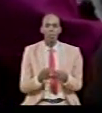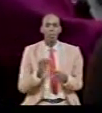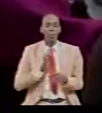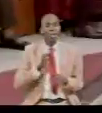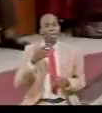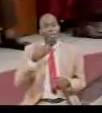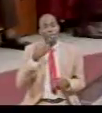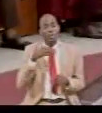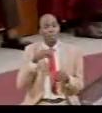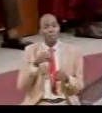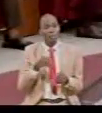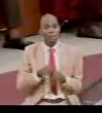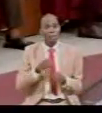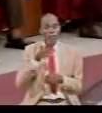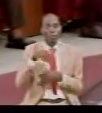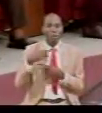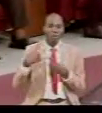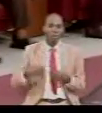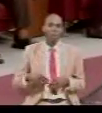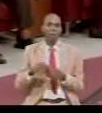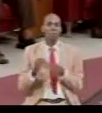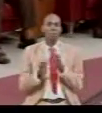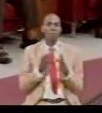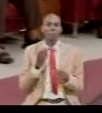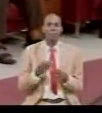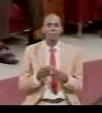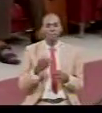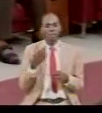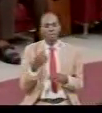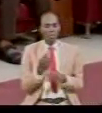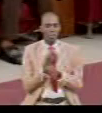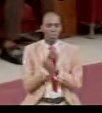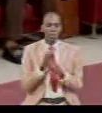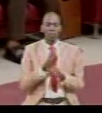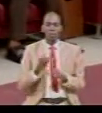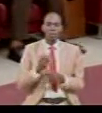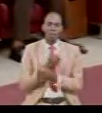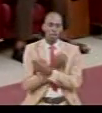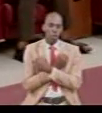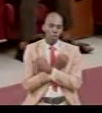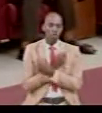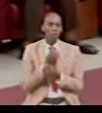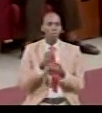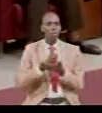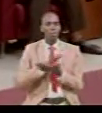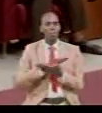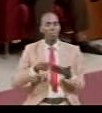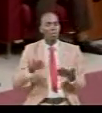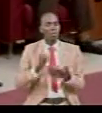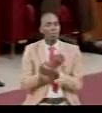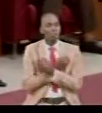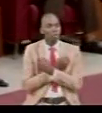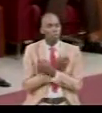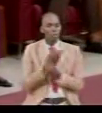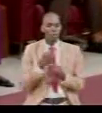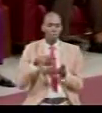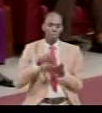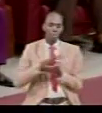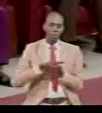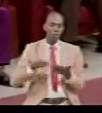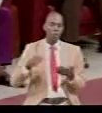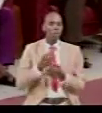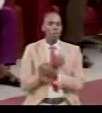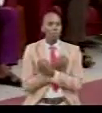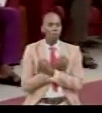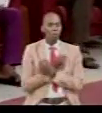your heart. A saving love. A sanctifying love. A purifying love. A fervent